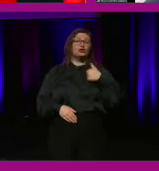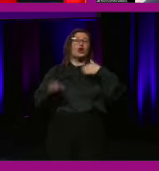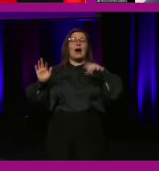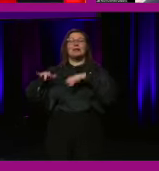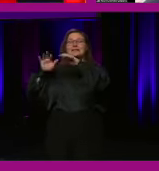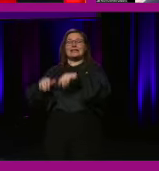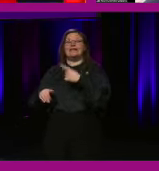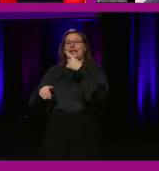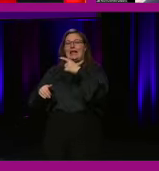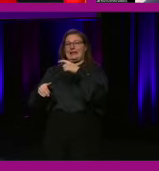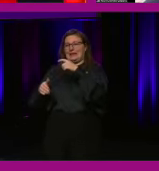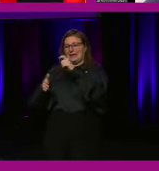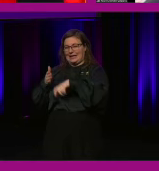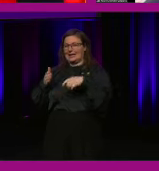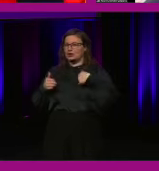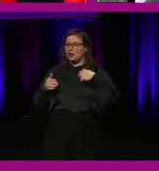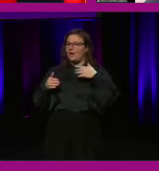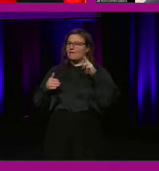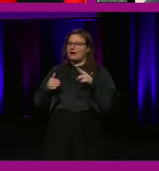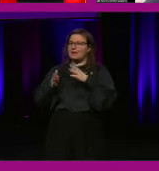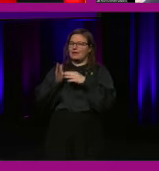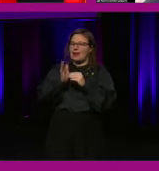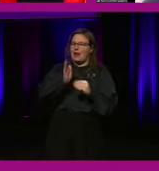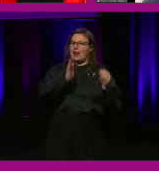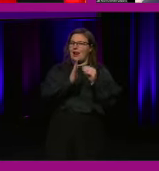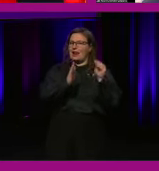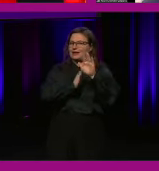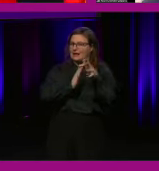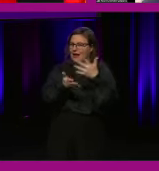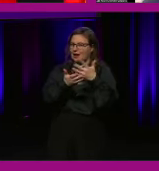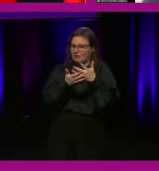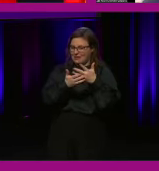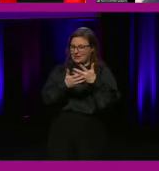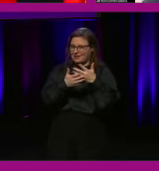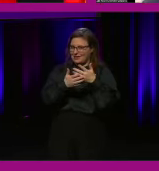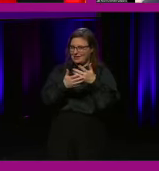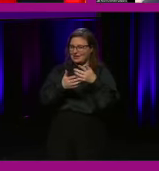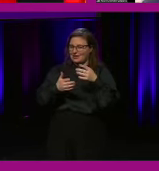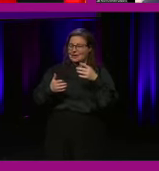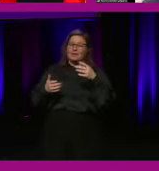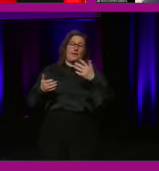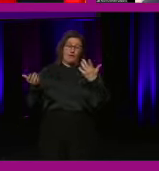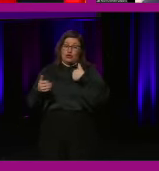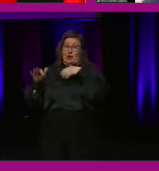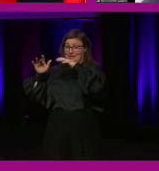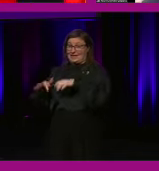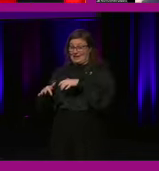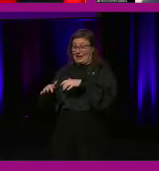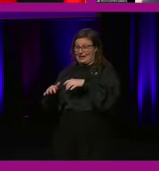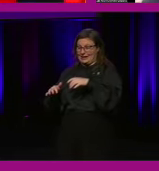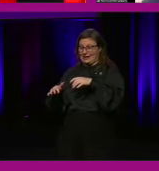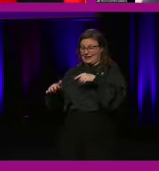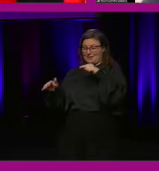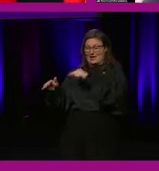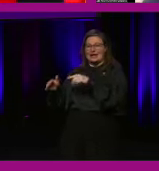a bit further. And I talk about, or what I've written about, you can talk about it as